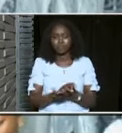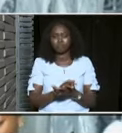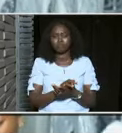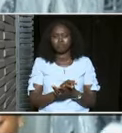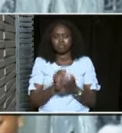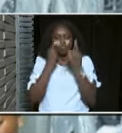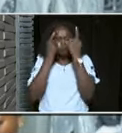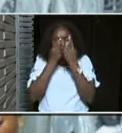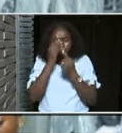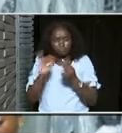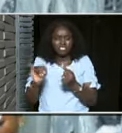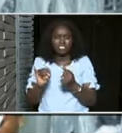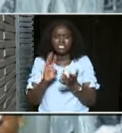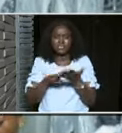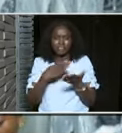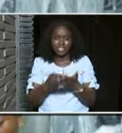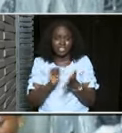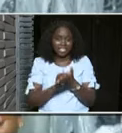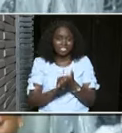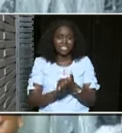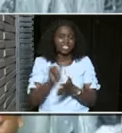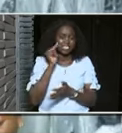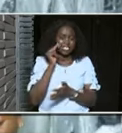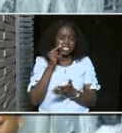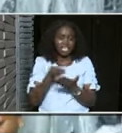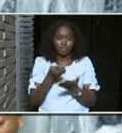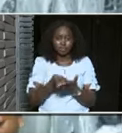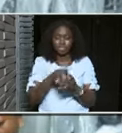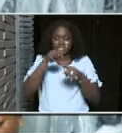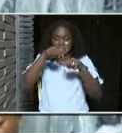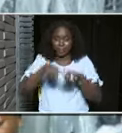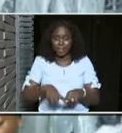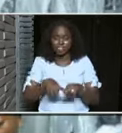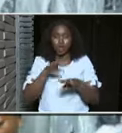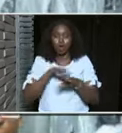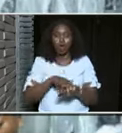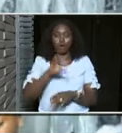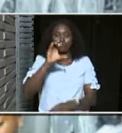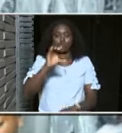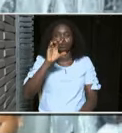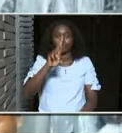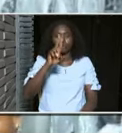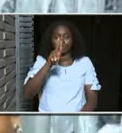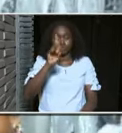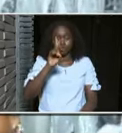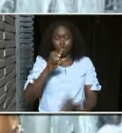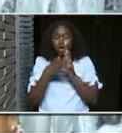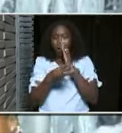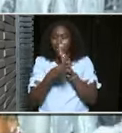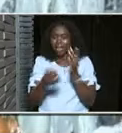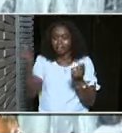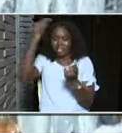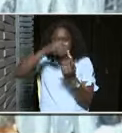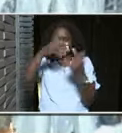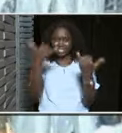that the Nigeria economy depends on this crude oil, and up to date,